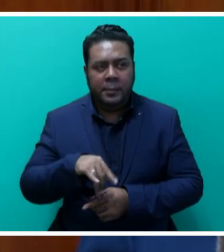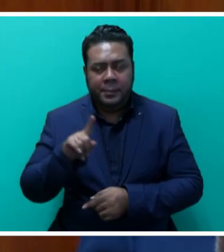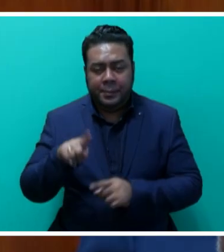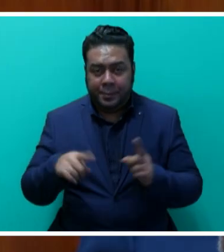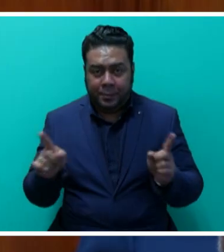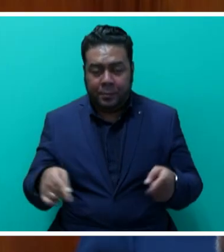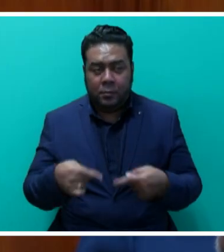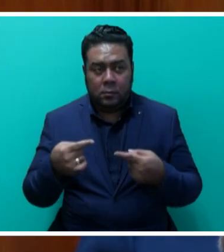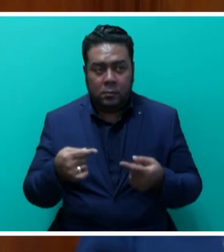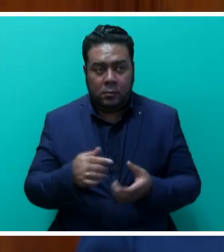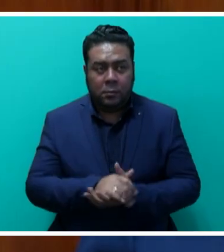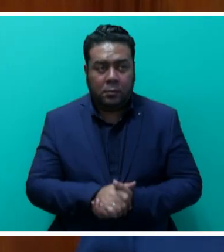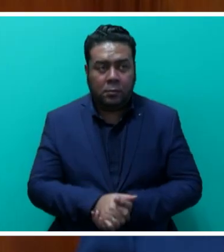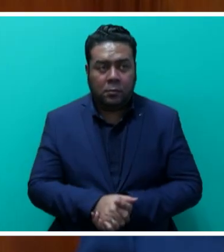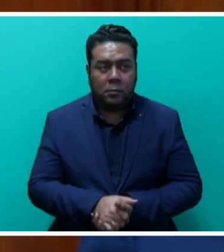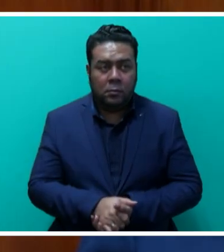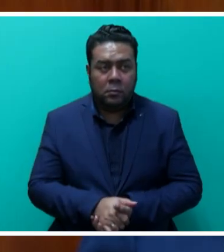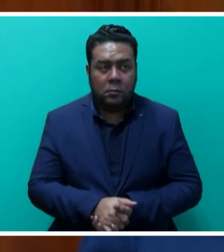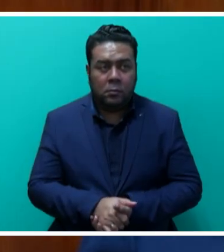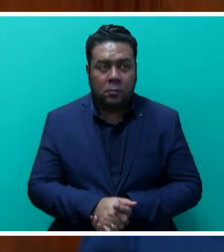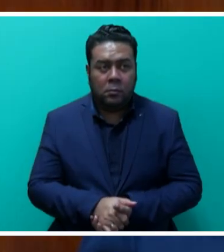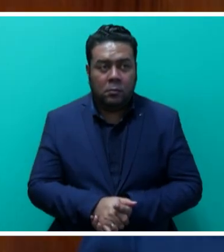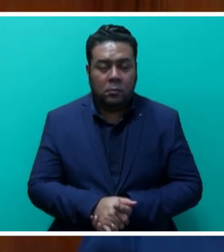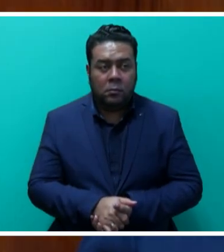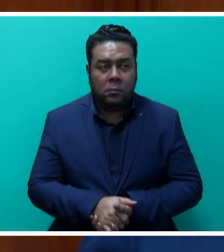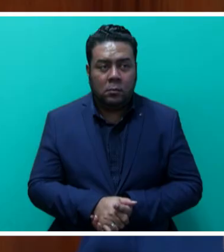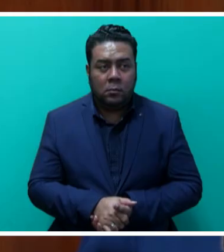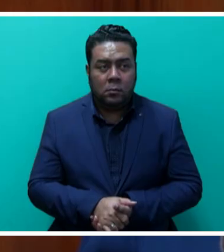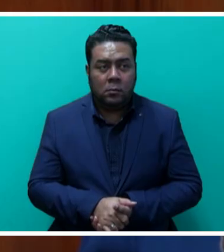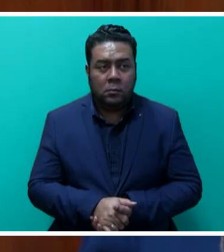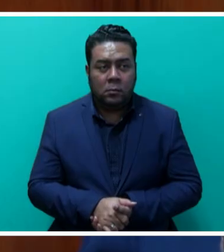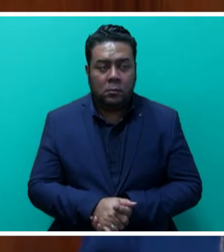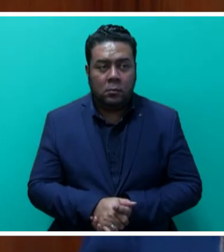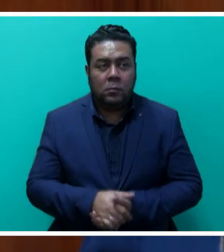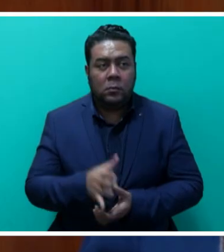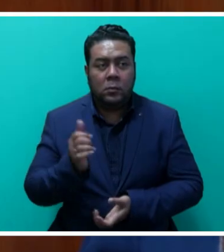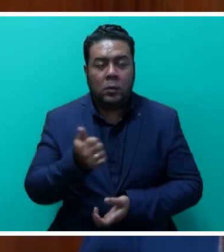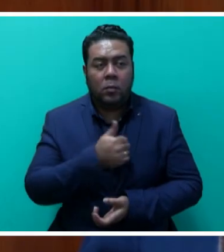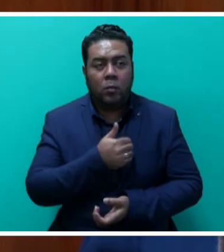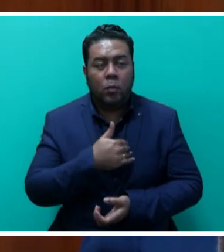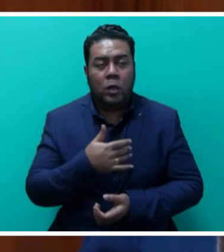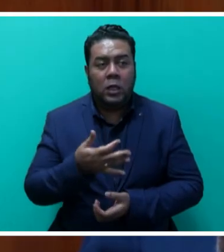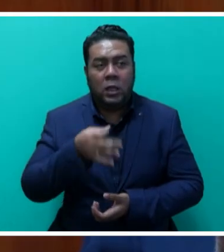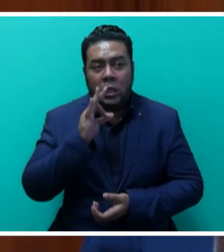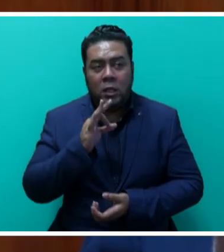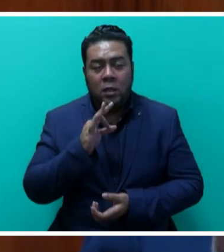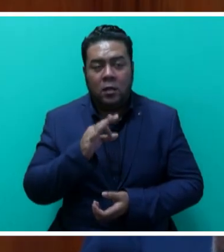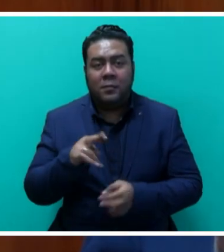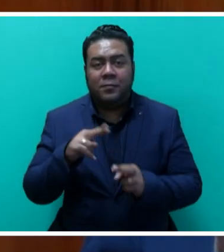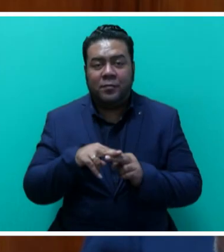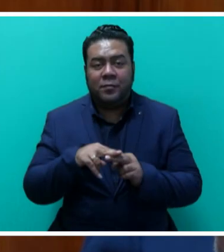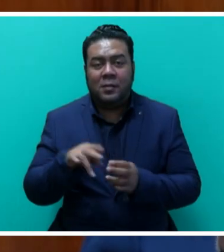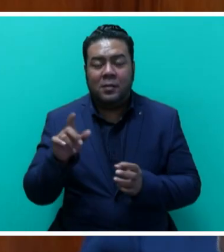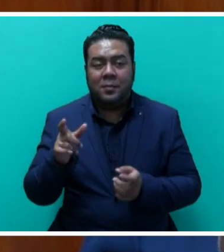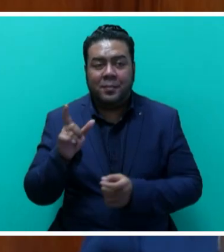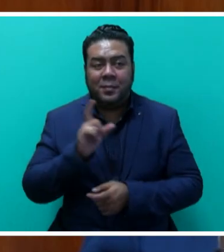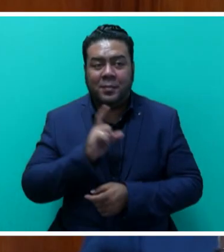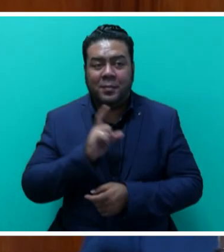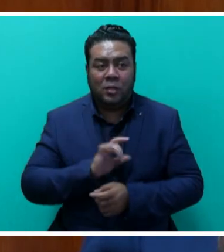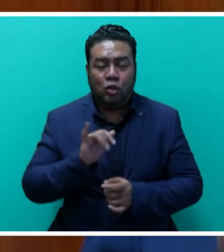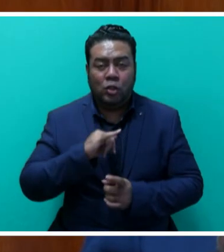opposition chambers as well to host their morning tea to raise funds for the Fiji Cancer Society, as